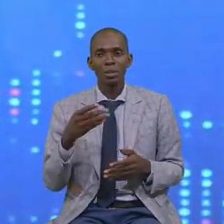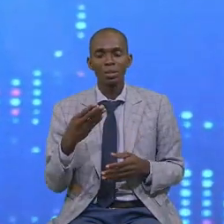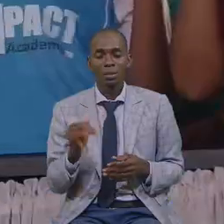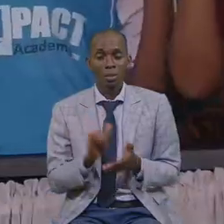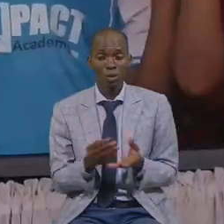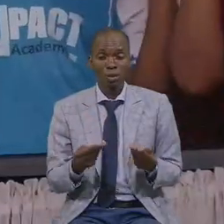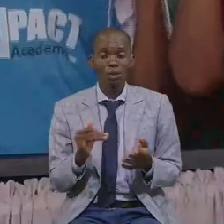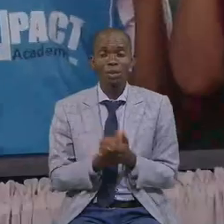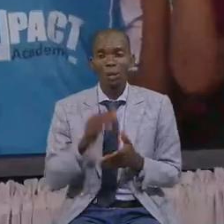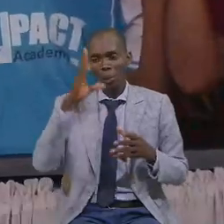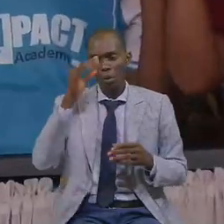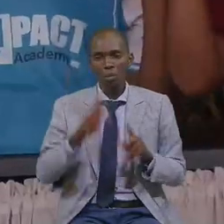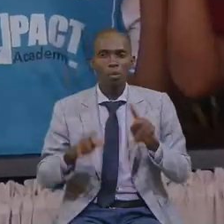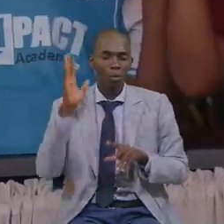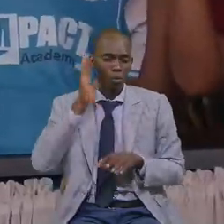on.